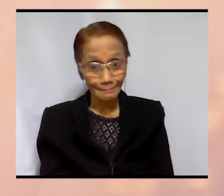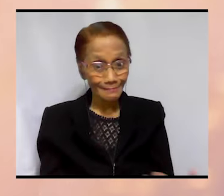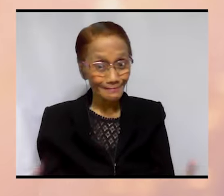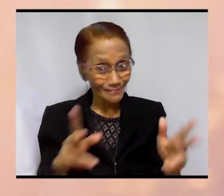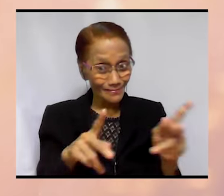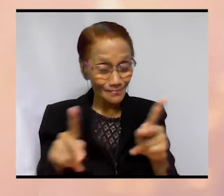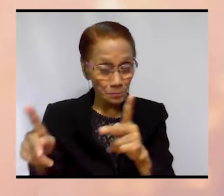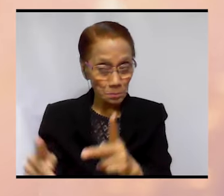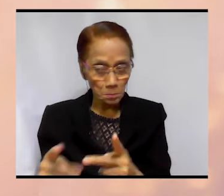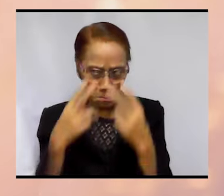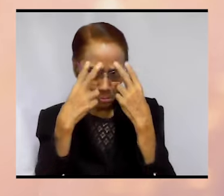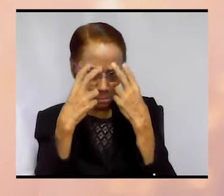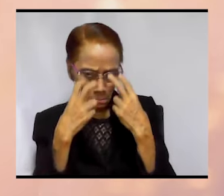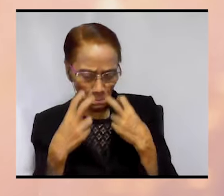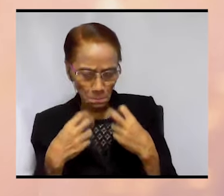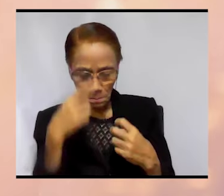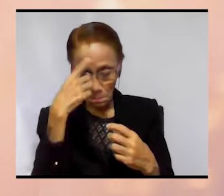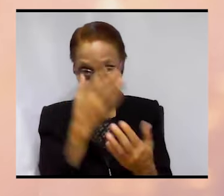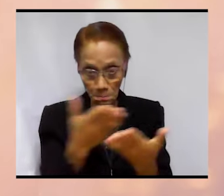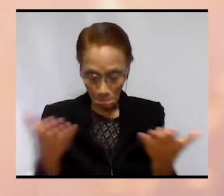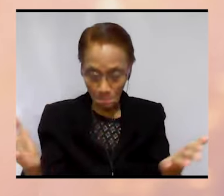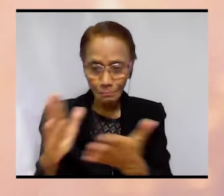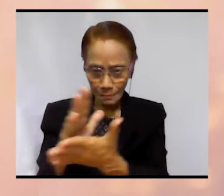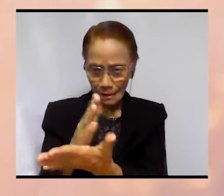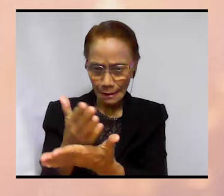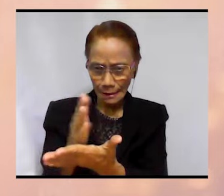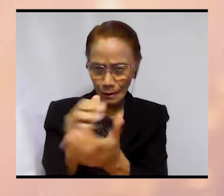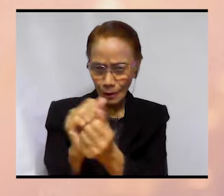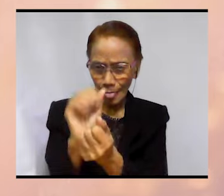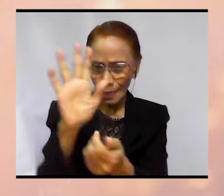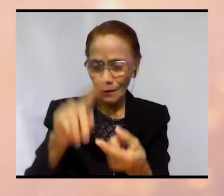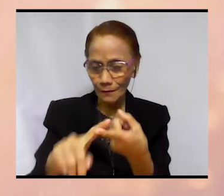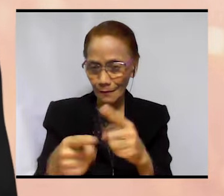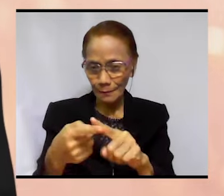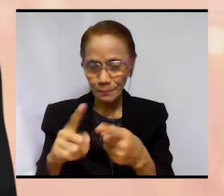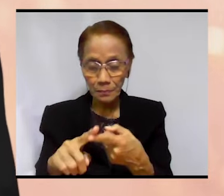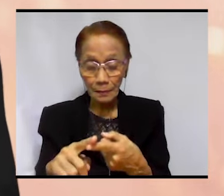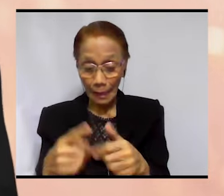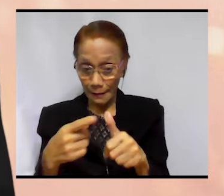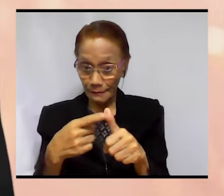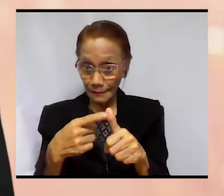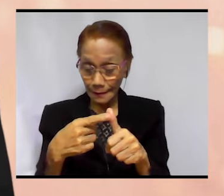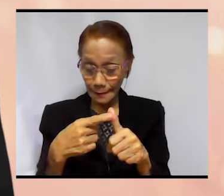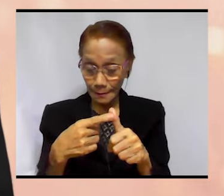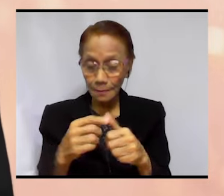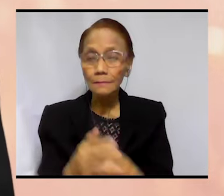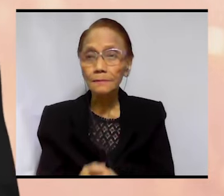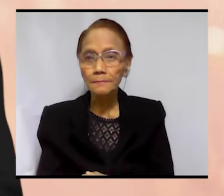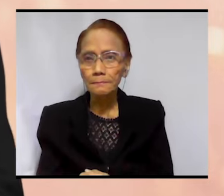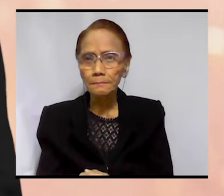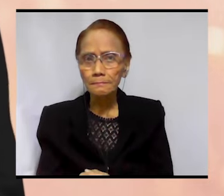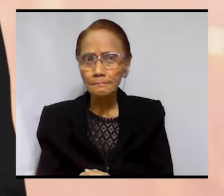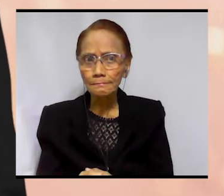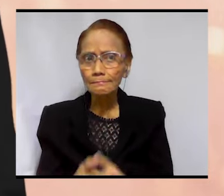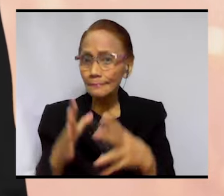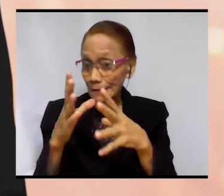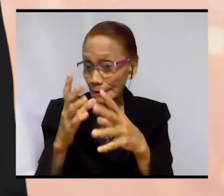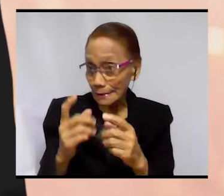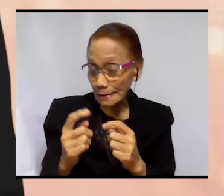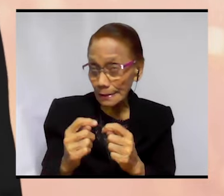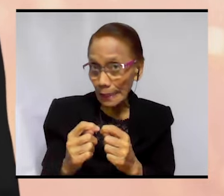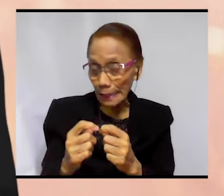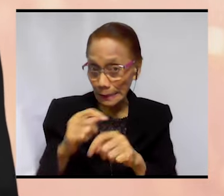We have prepared reflection points for you. Please share them with your companions. The first point is, take time